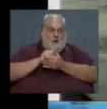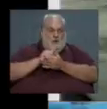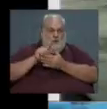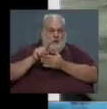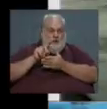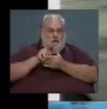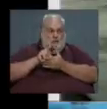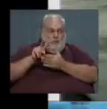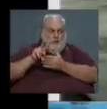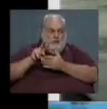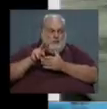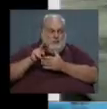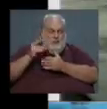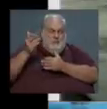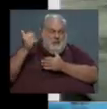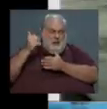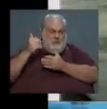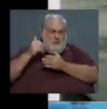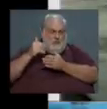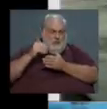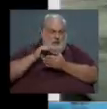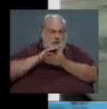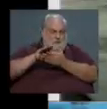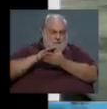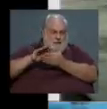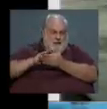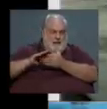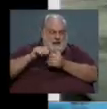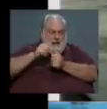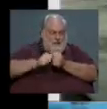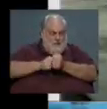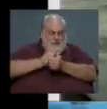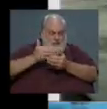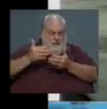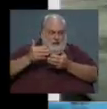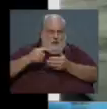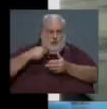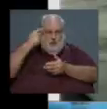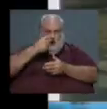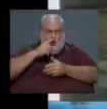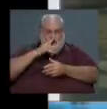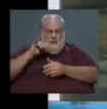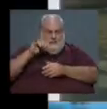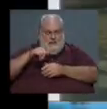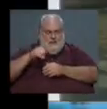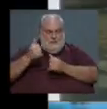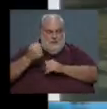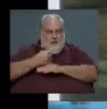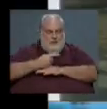2 weeks ago and completely cleaned the area up. You can see now that's pretty much what it looks like today.